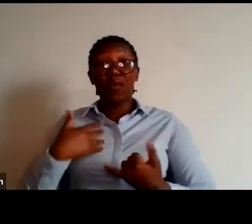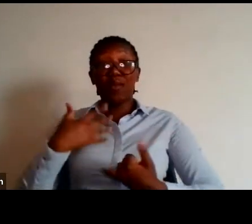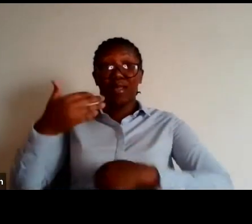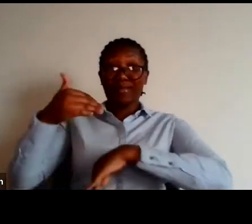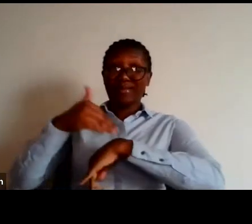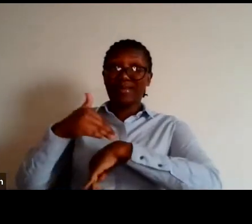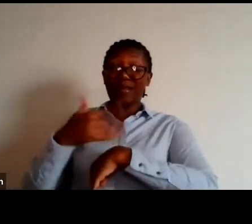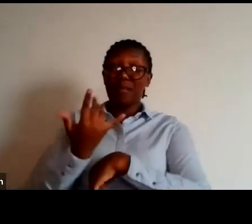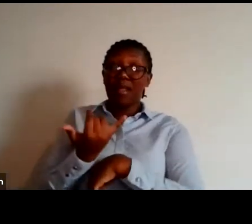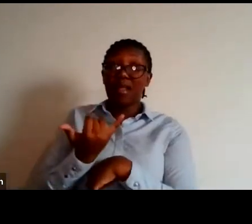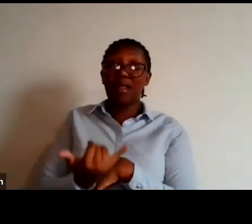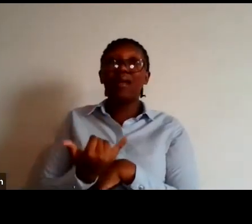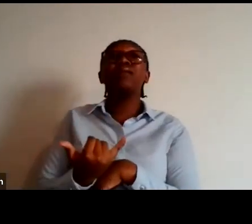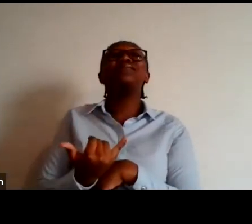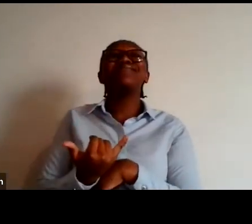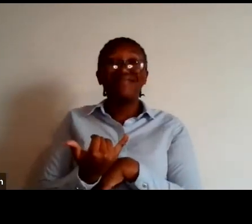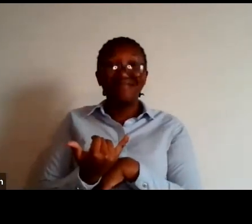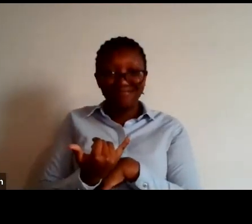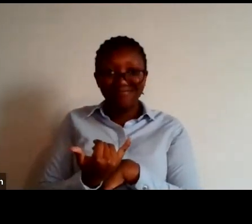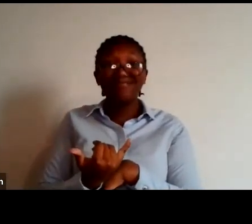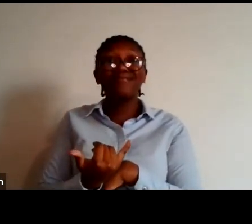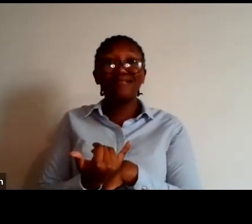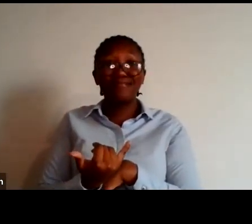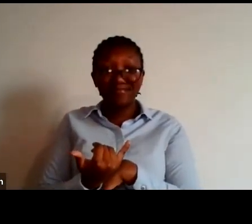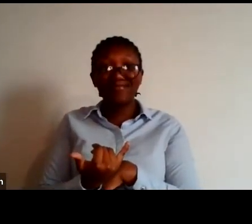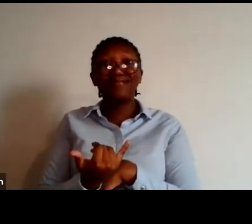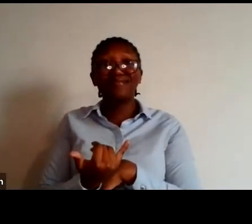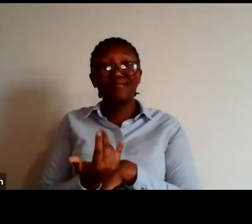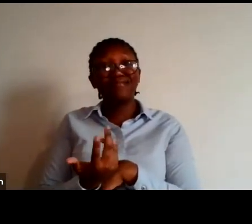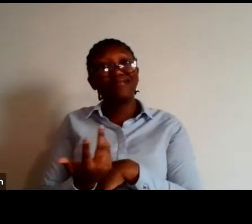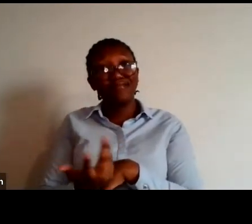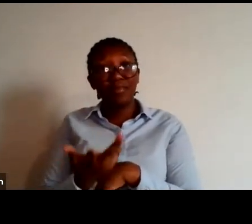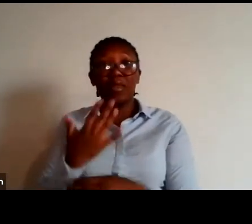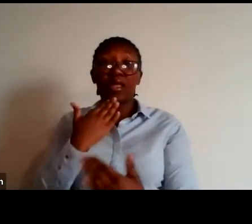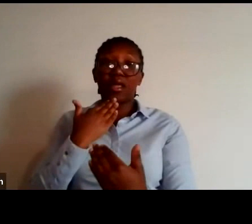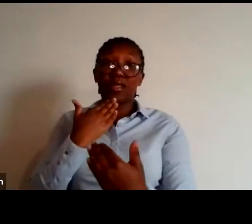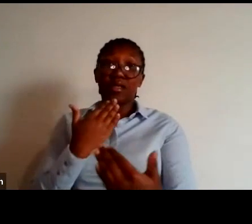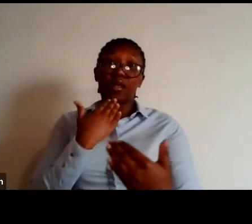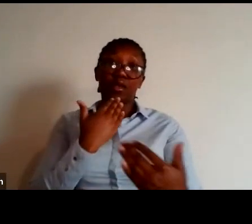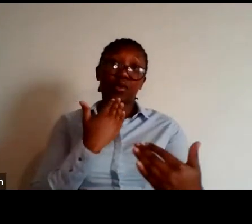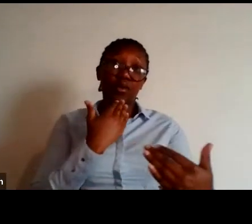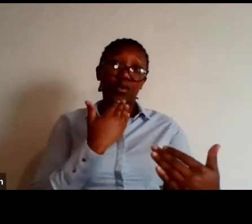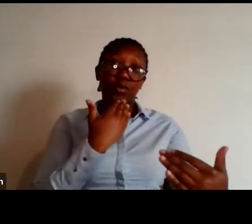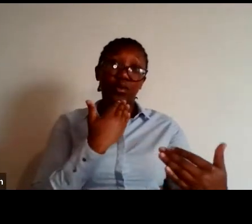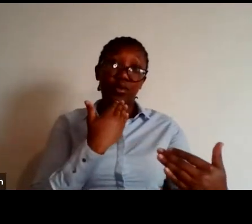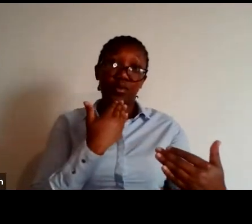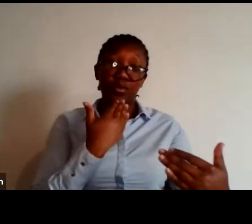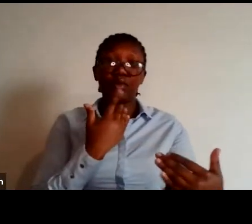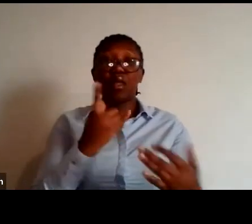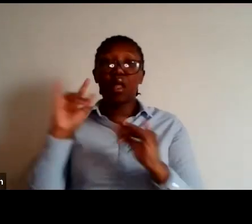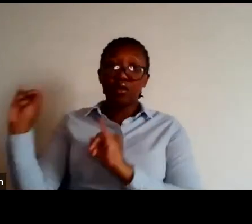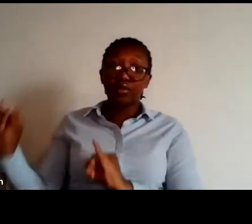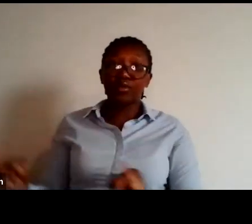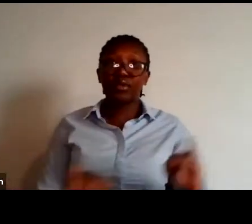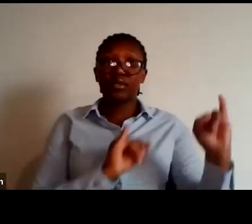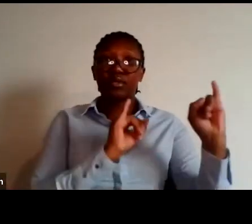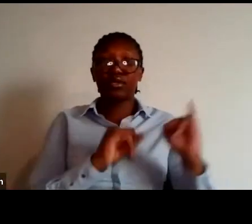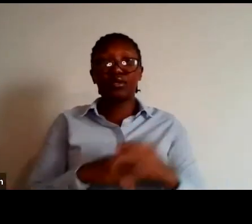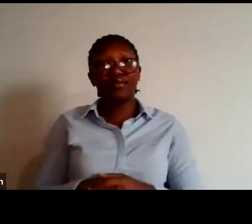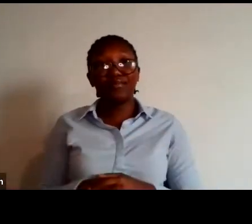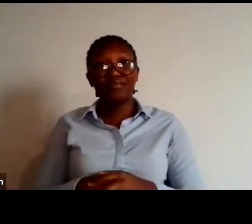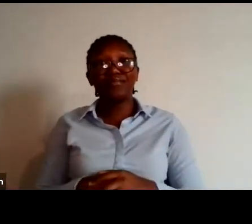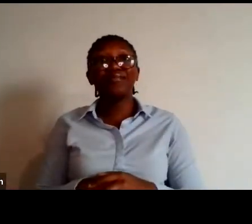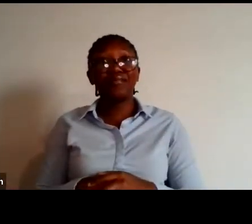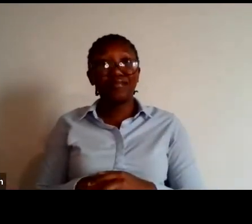opportunity at the moment to thank you for the introductions, as well as